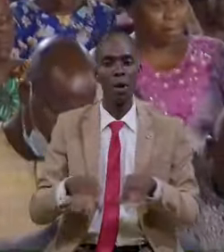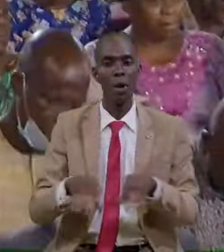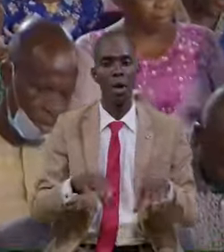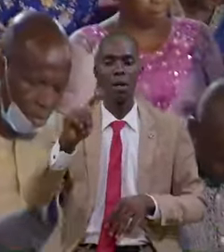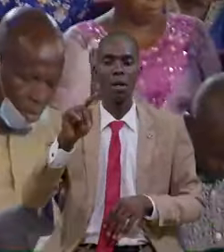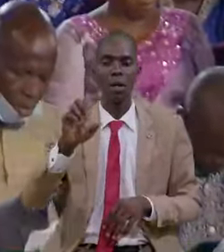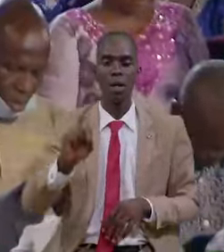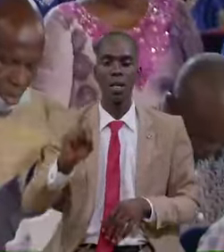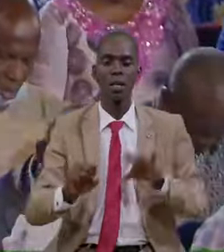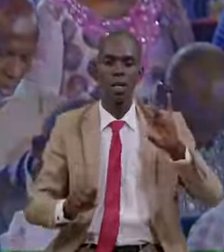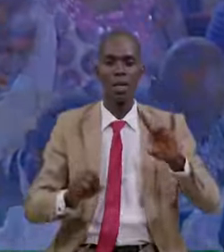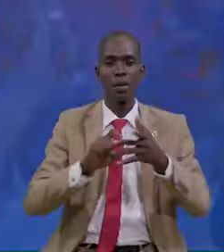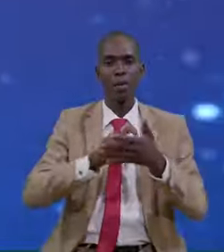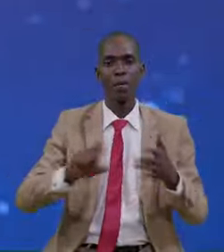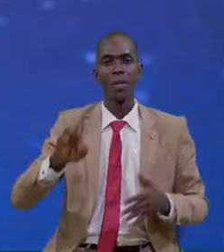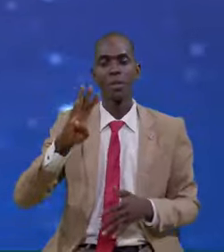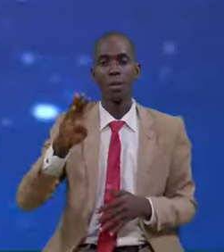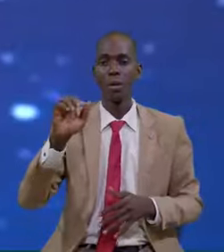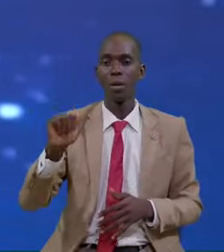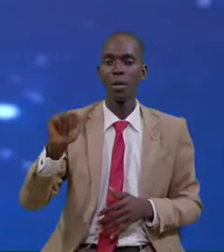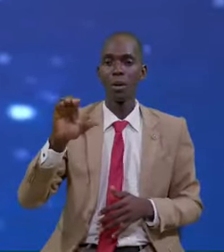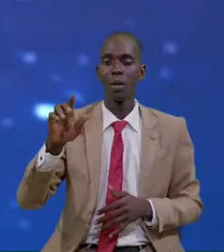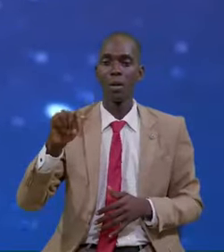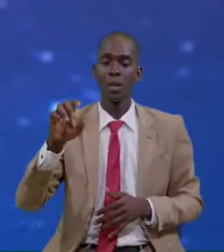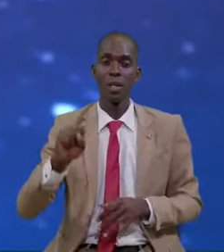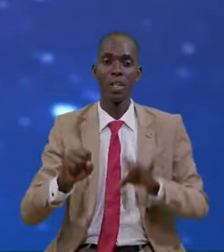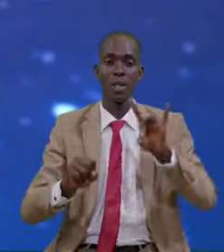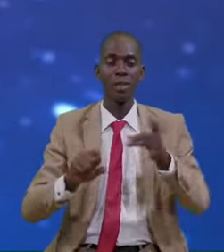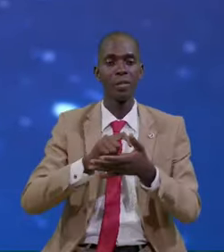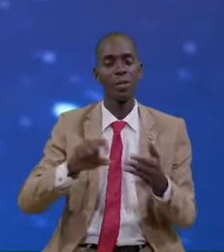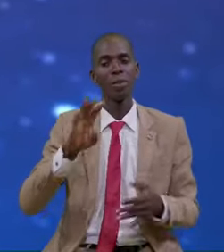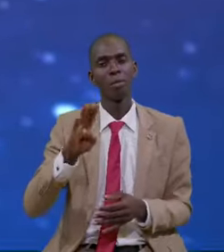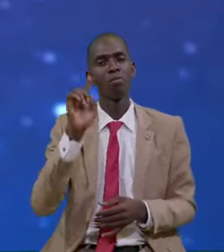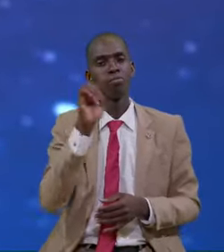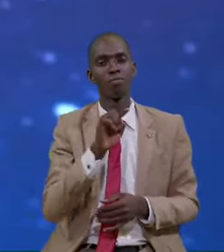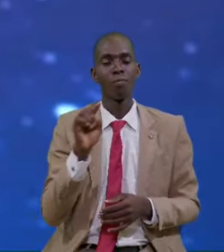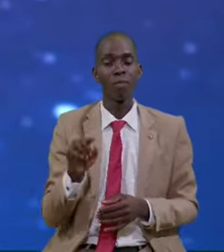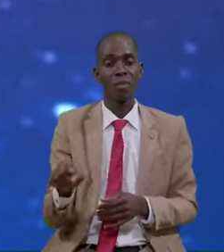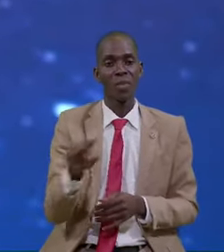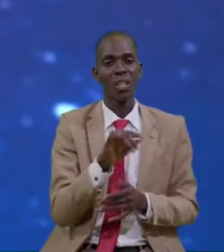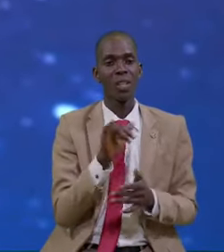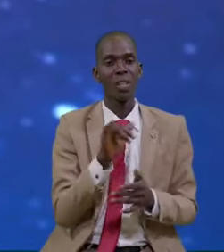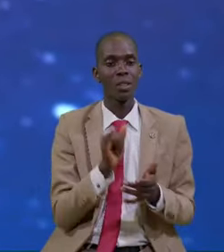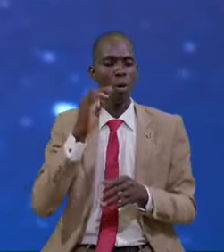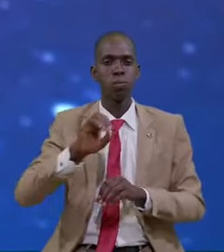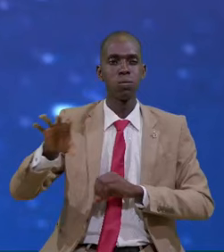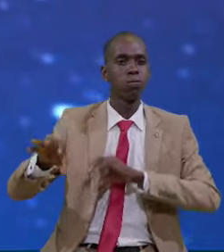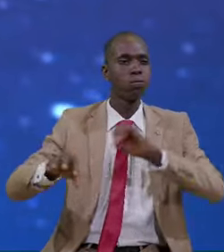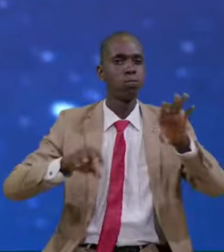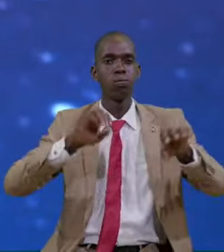4. Acts chapter 8, reading from verse 4. Therefore, they that were scattered abroad